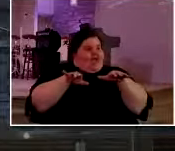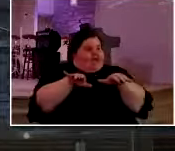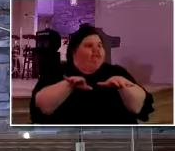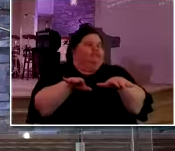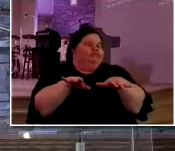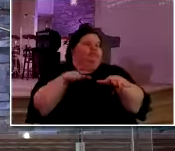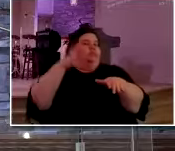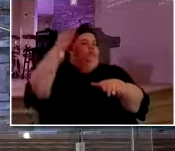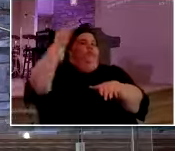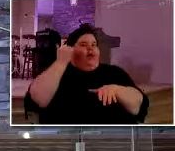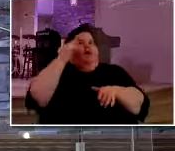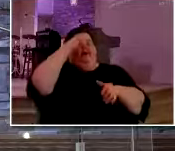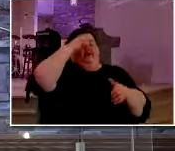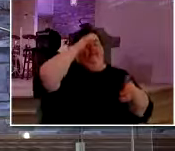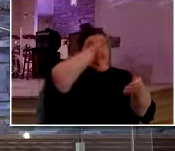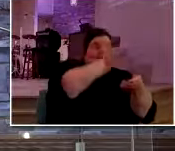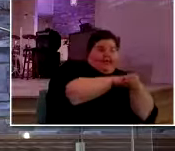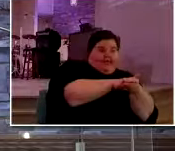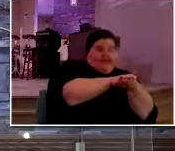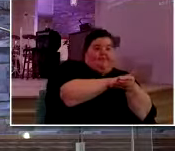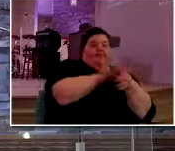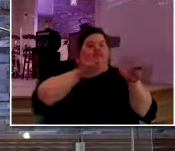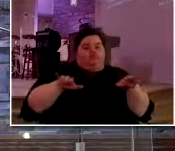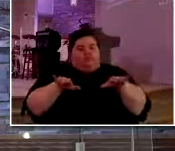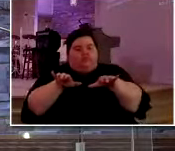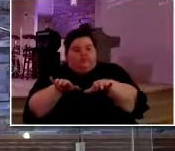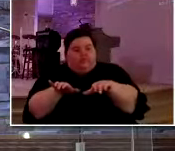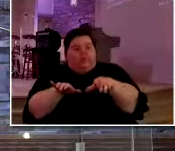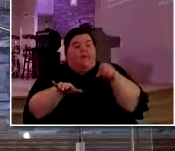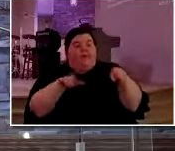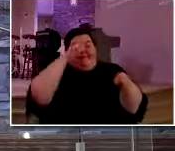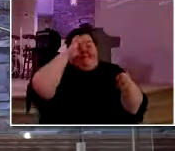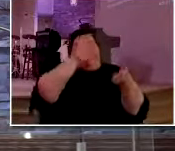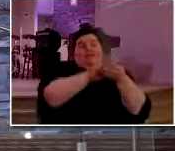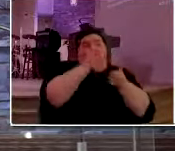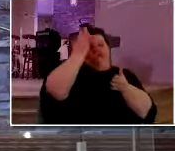believing. Your believing happens because of your faith.